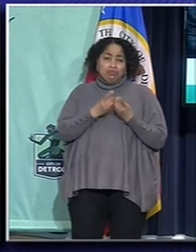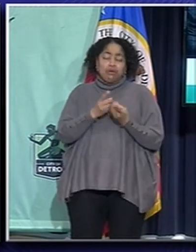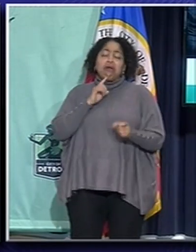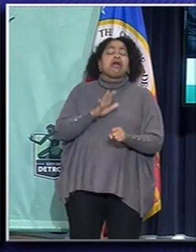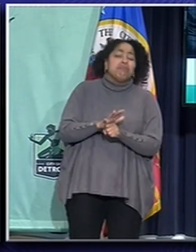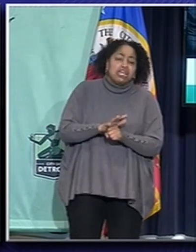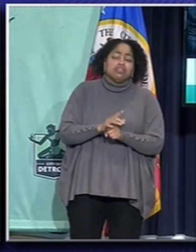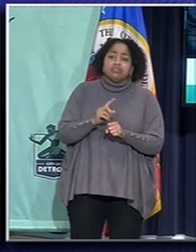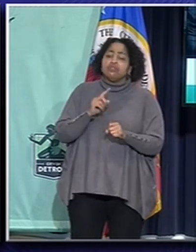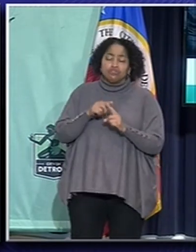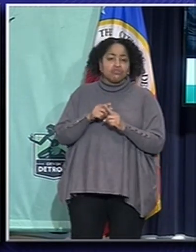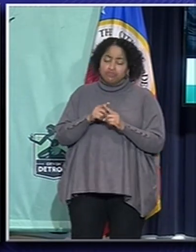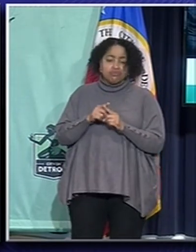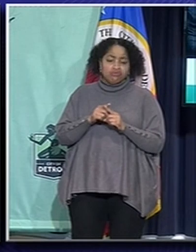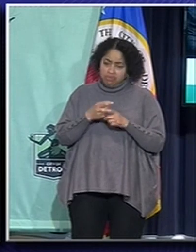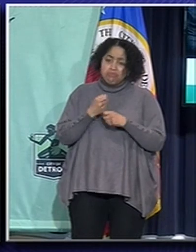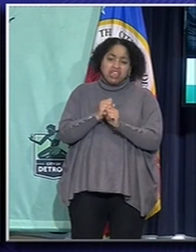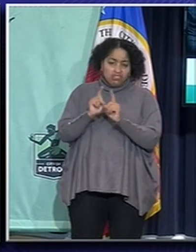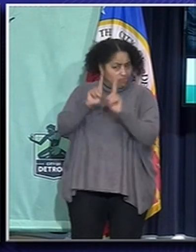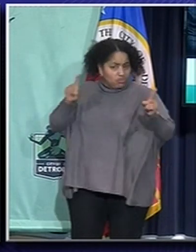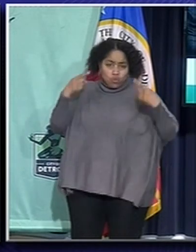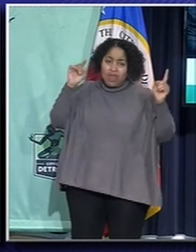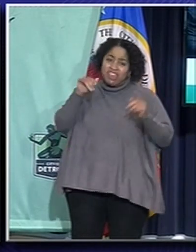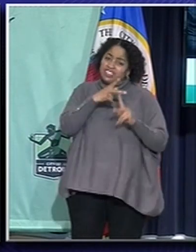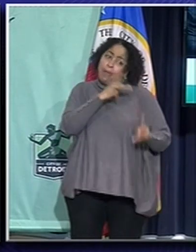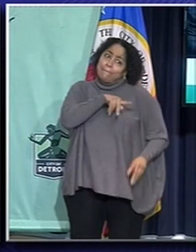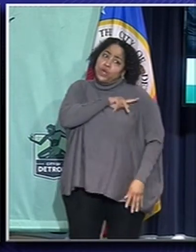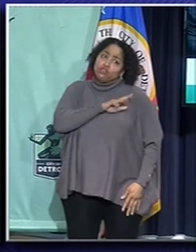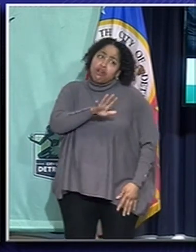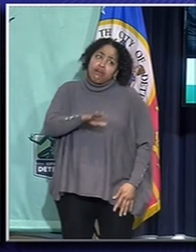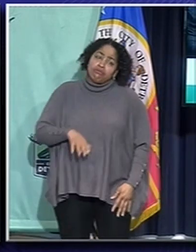to enforcing social distancing. For them, it's very personal. Thank you.